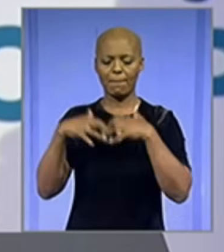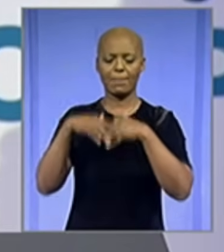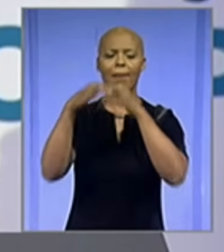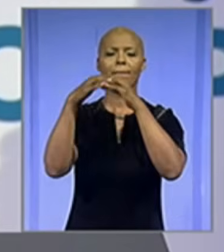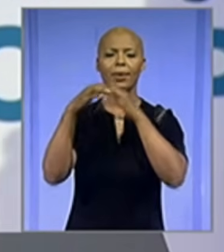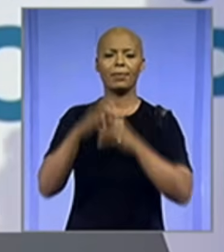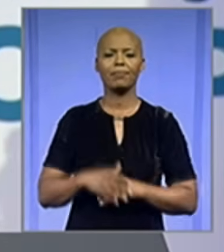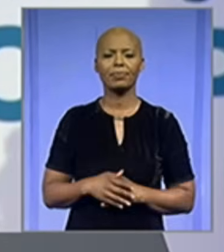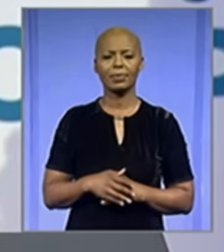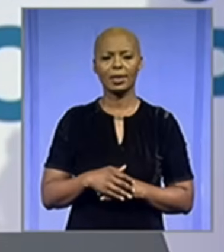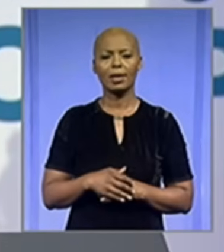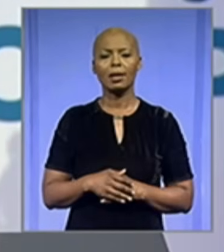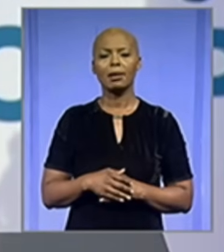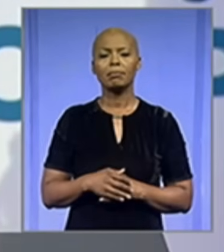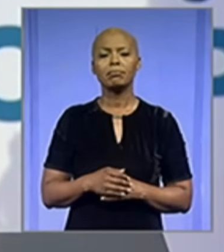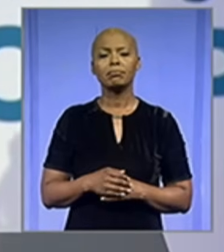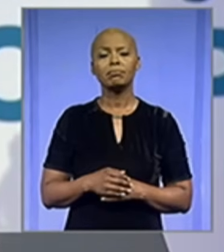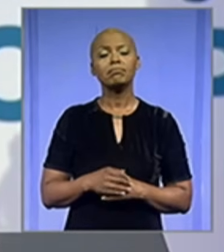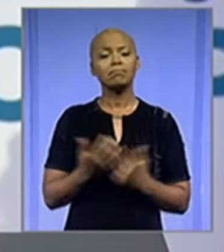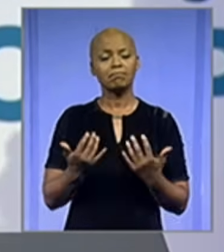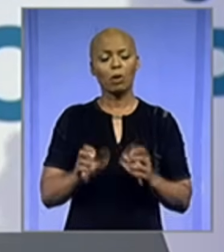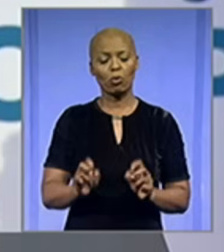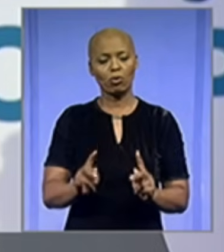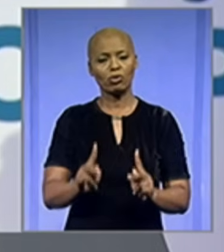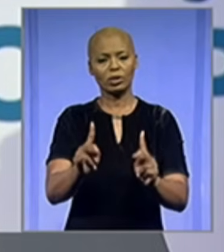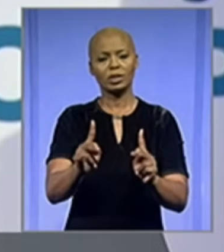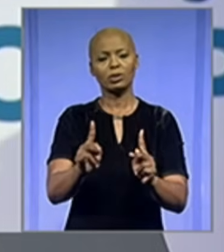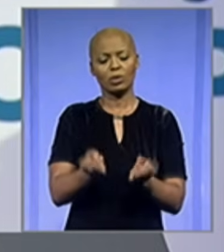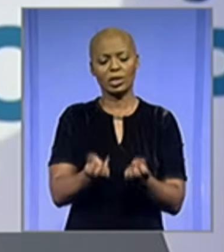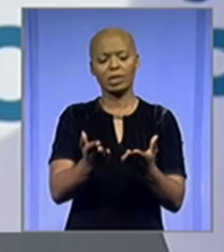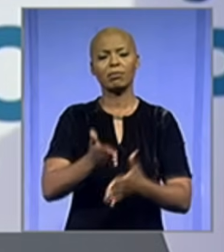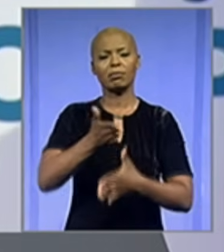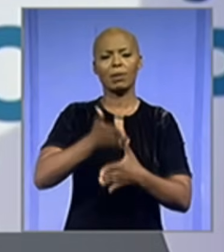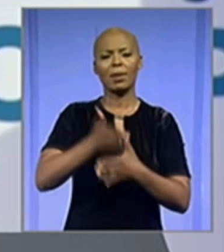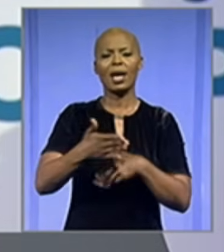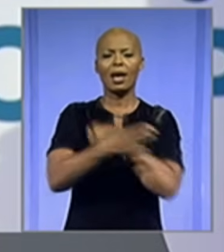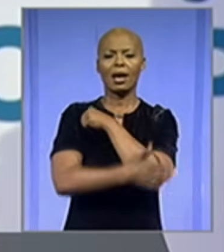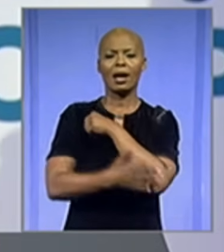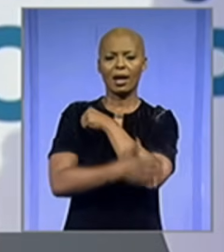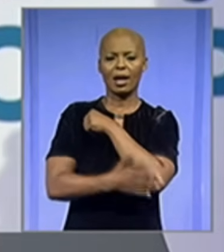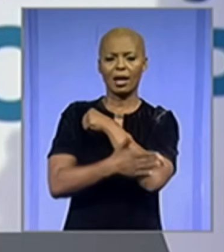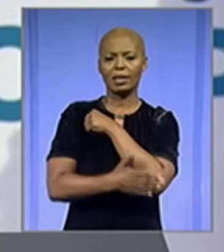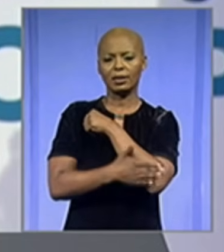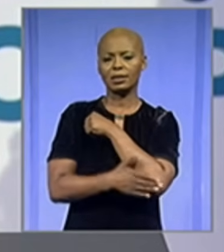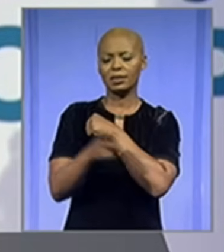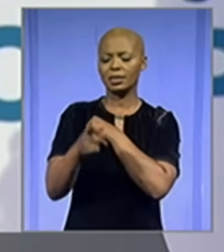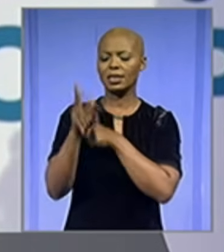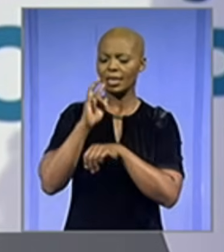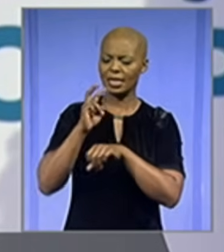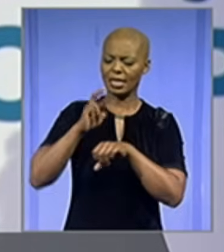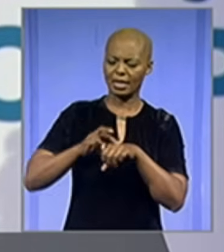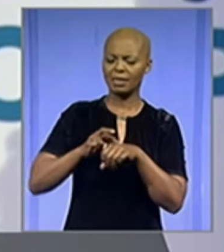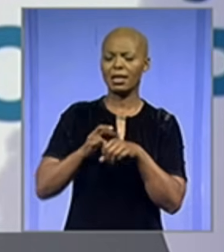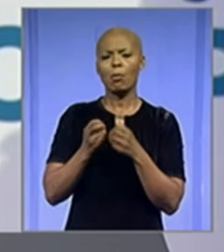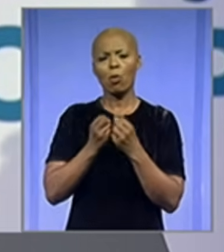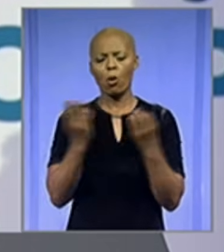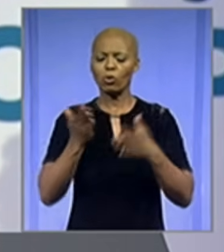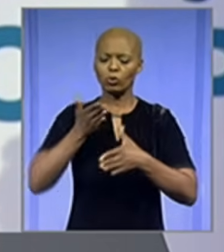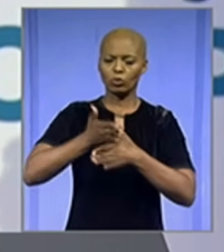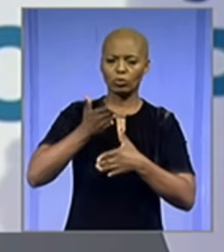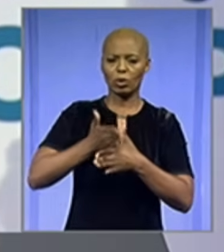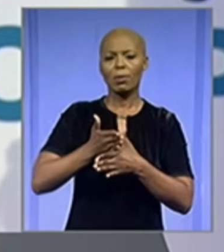to link young people with opportunities of employment in a country that is genuinely on its knees means that